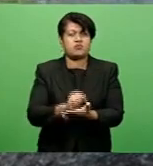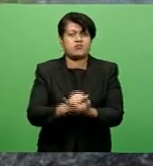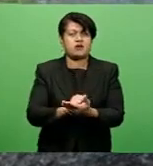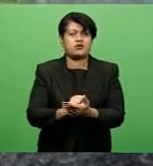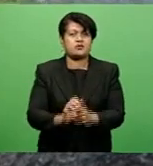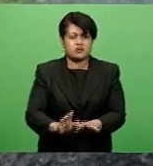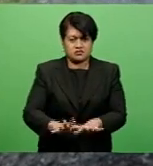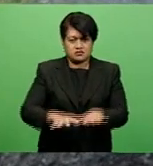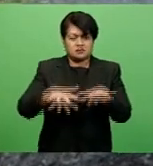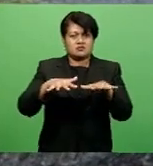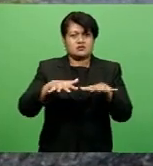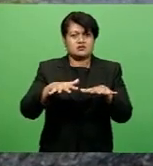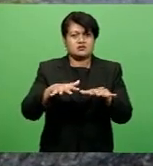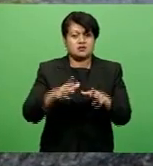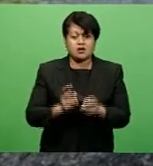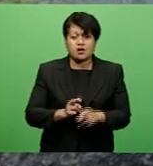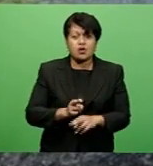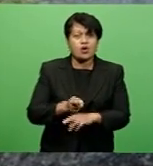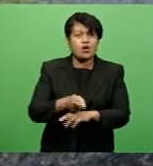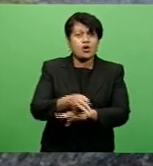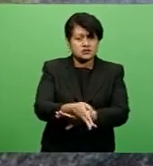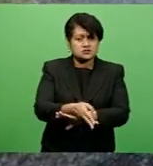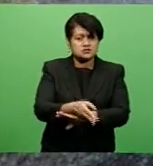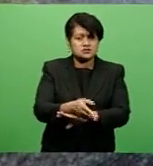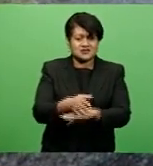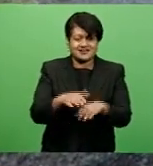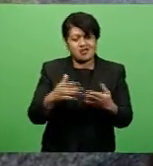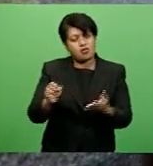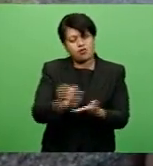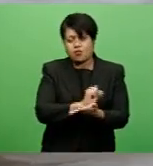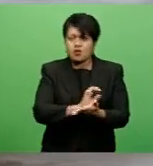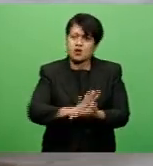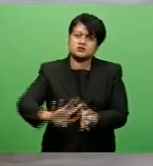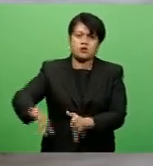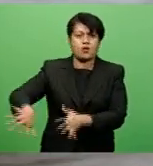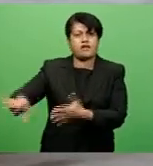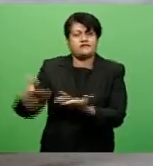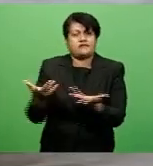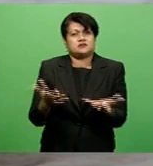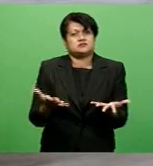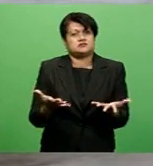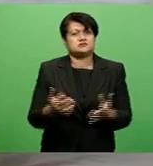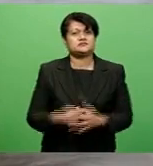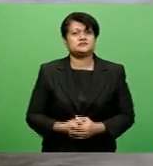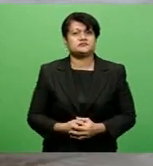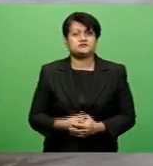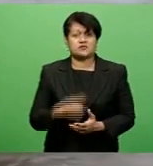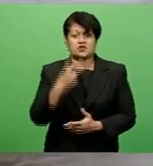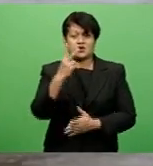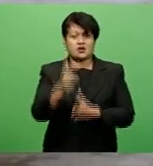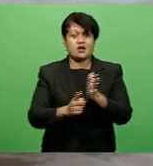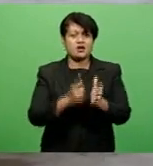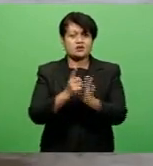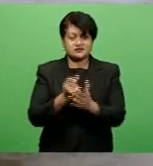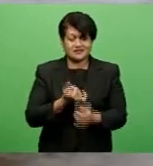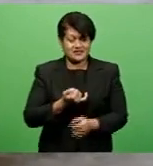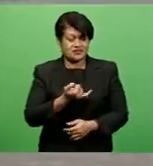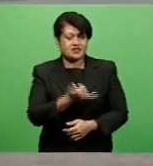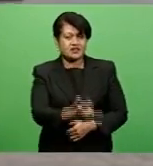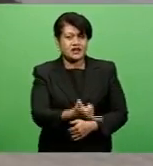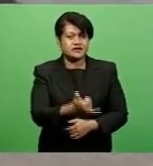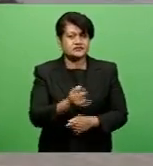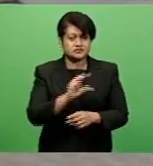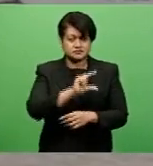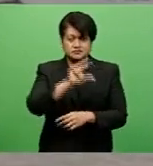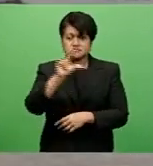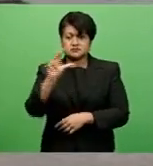It's been 2 weeks since the crossing was fixed. Now it's been washed away again. 2 hours after we left Korotari Bridge,